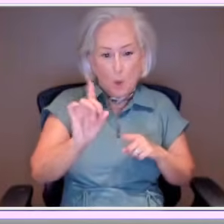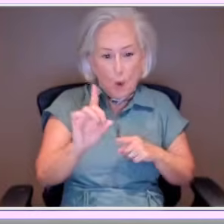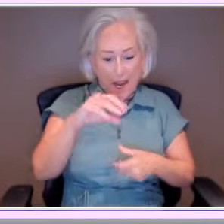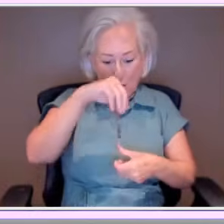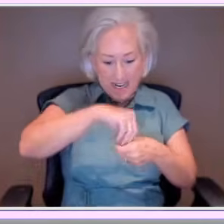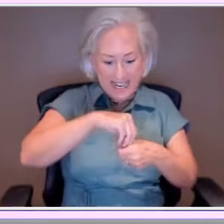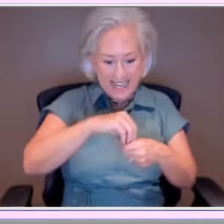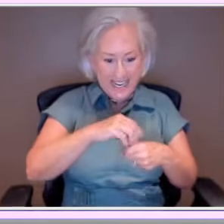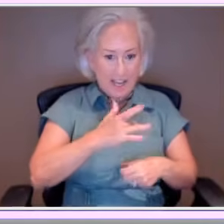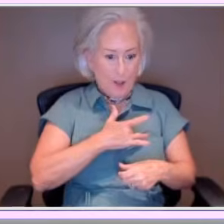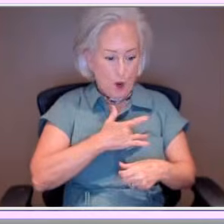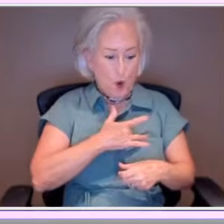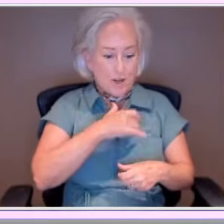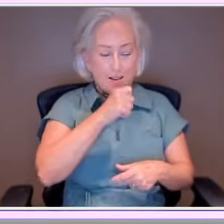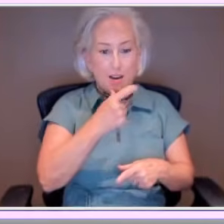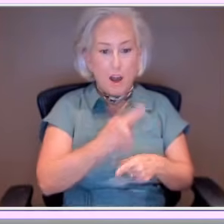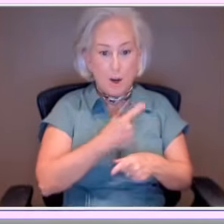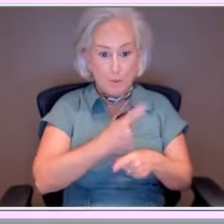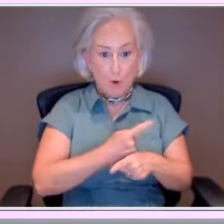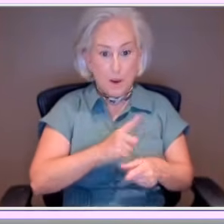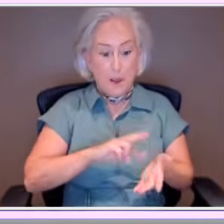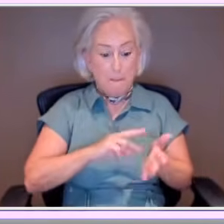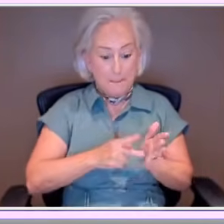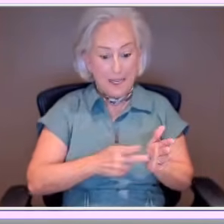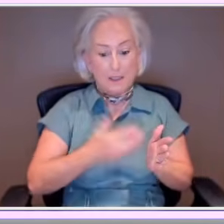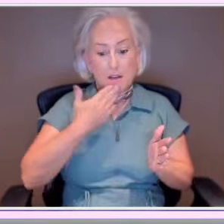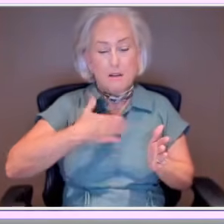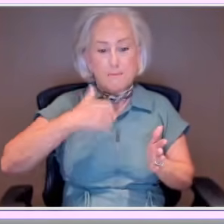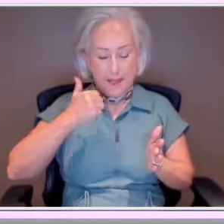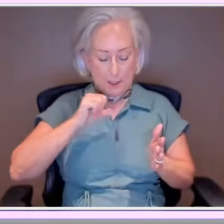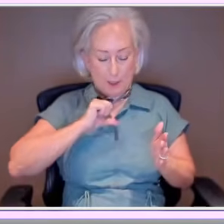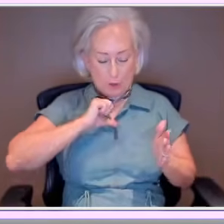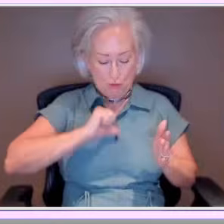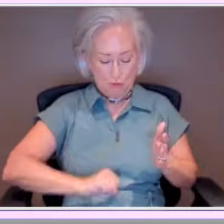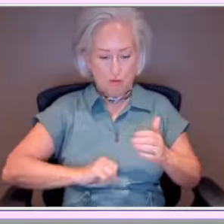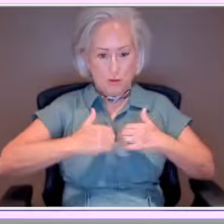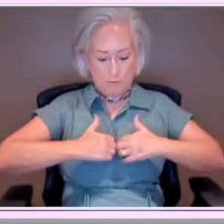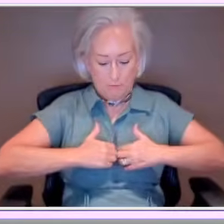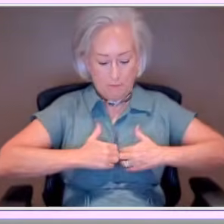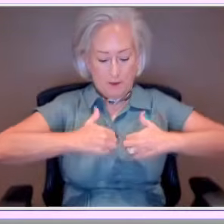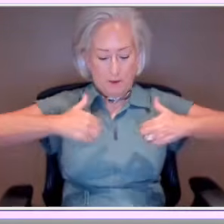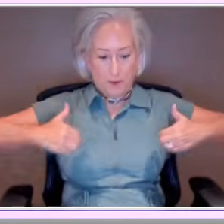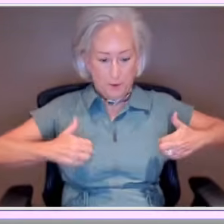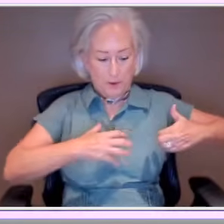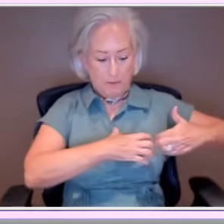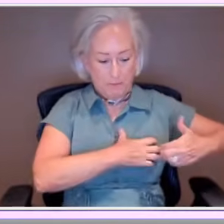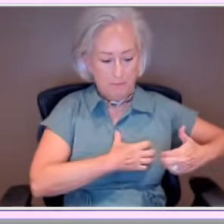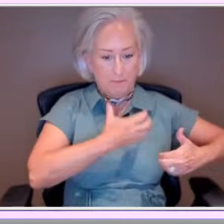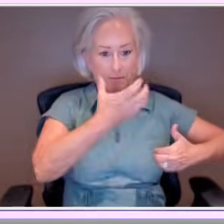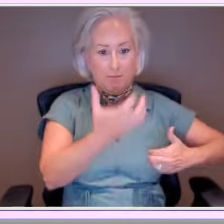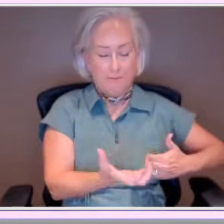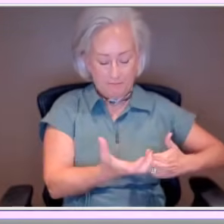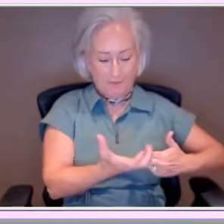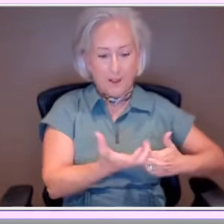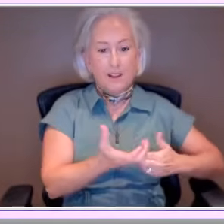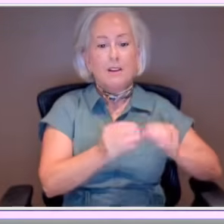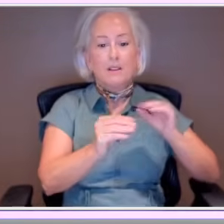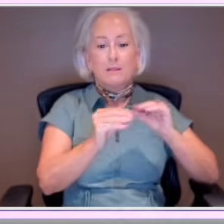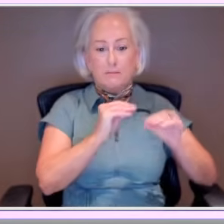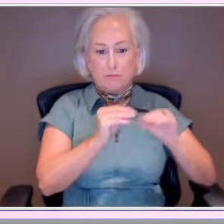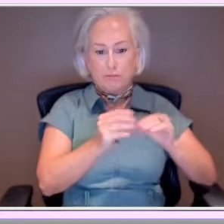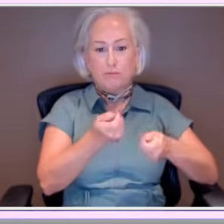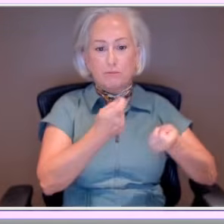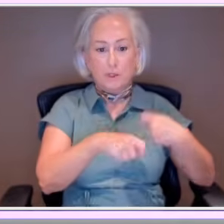appropriate. So then we have to surgically, through open Yeah. chest, go back in and set it up, because as we talked about, we're dealing with tissue valves. We know they've got a